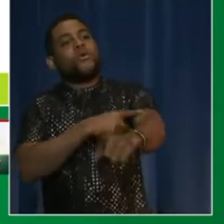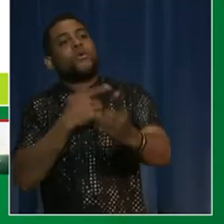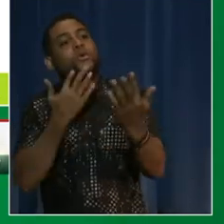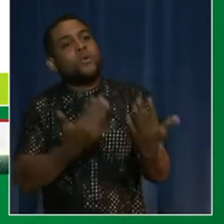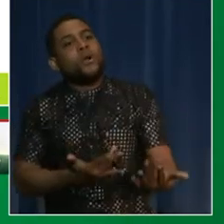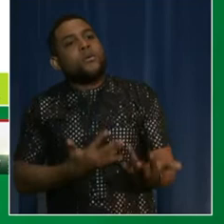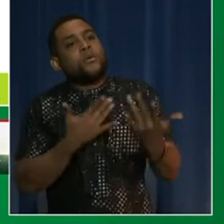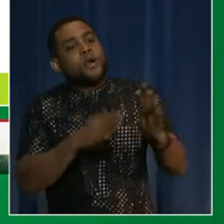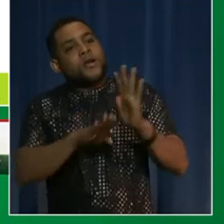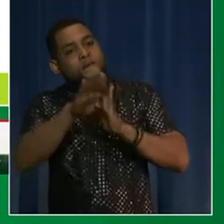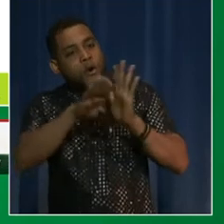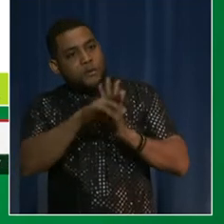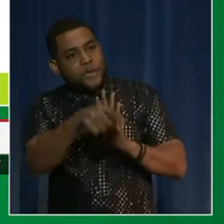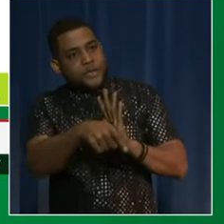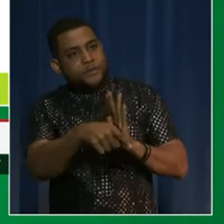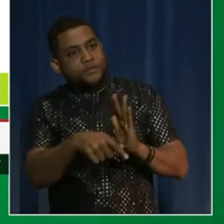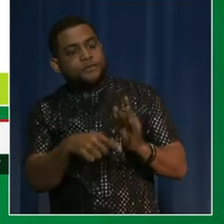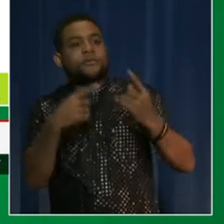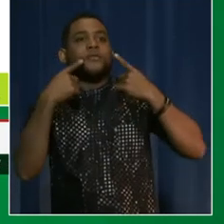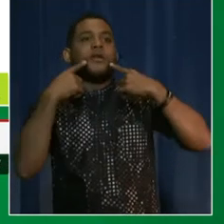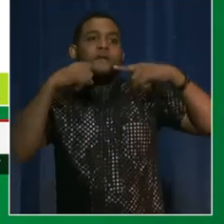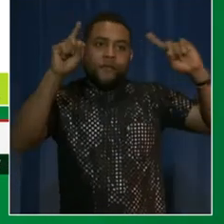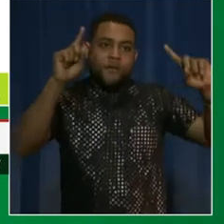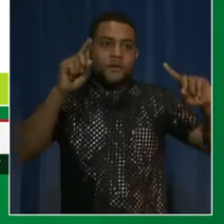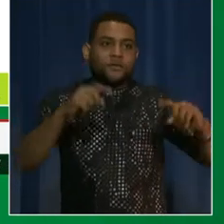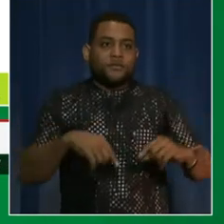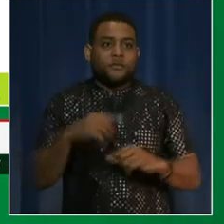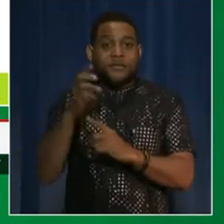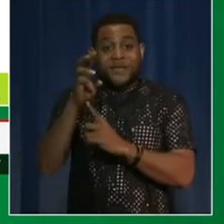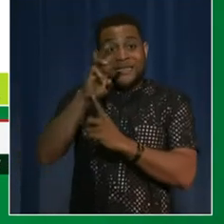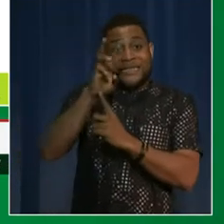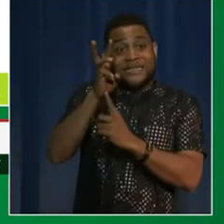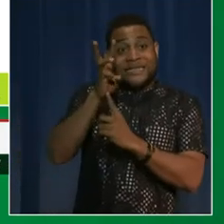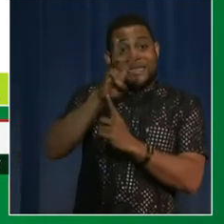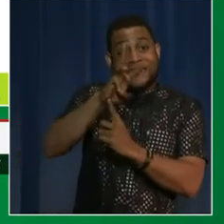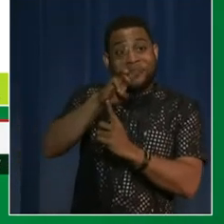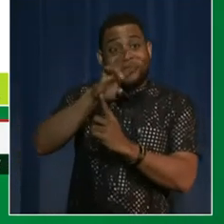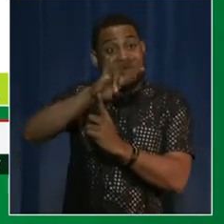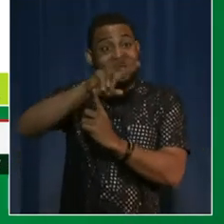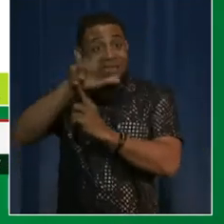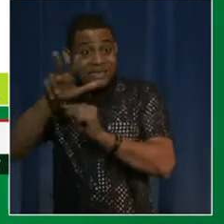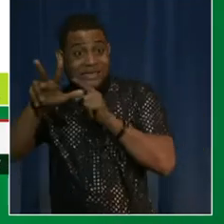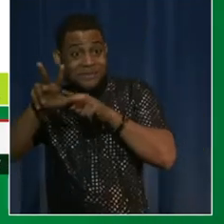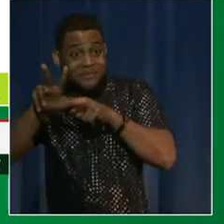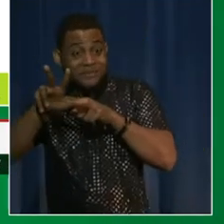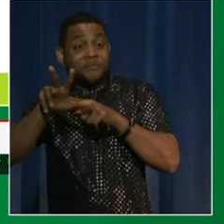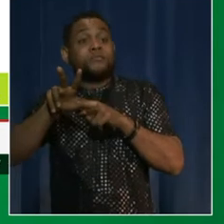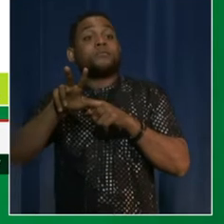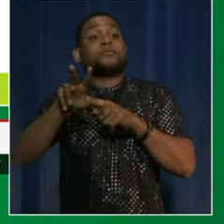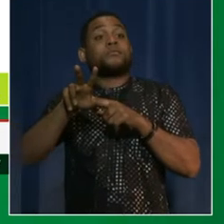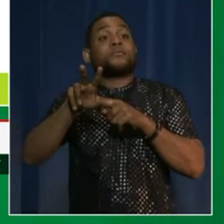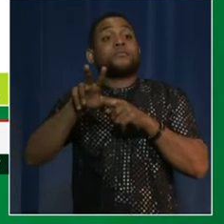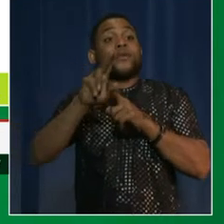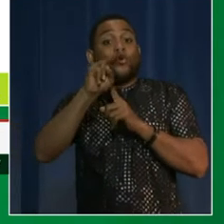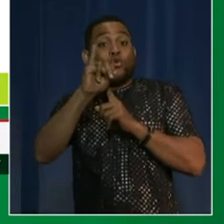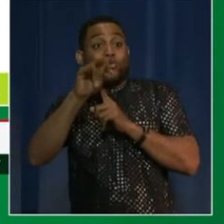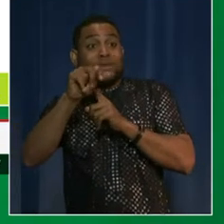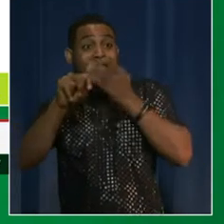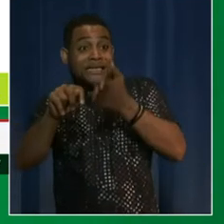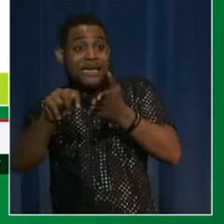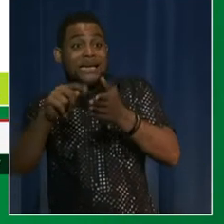going to have 73 replacement units, so this continues to contribute to the housing affordability that the